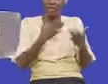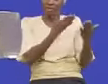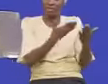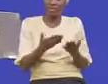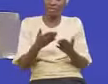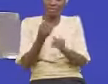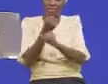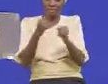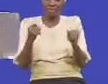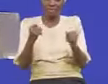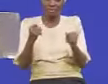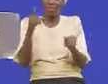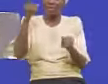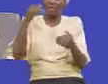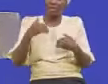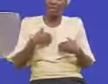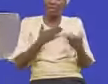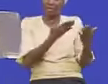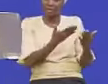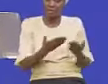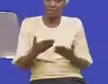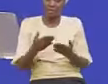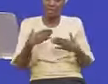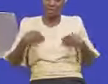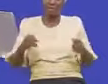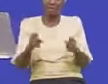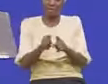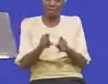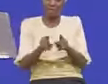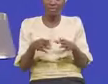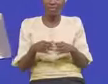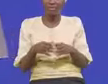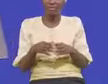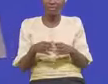ehe de de popo ve ehe do yo han ve